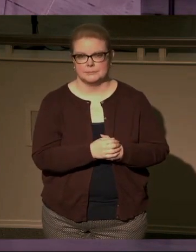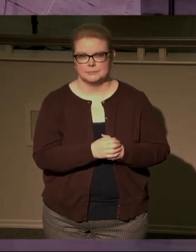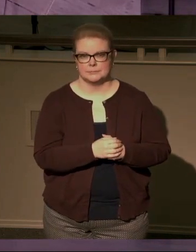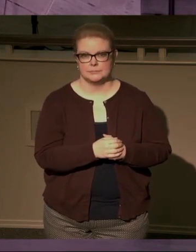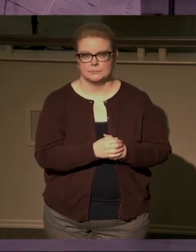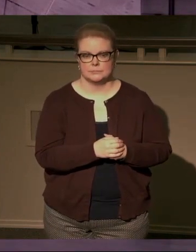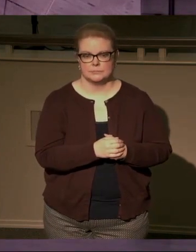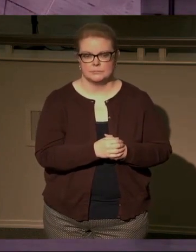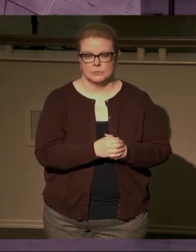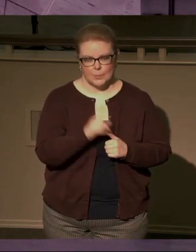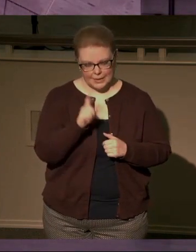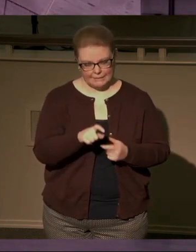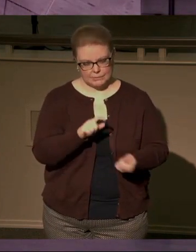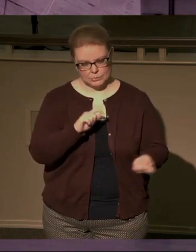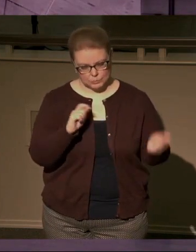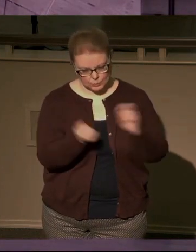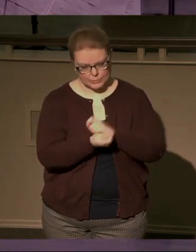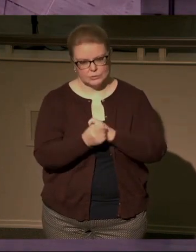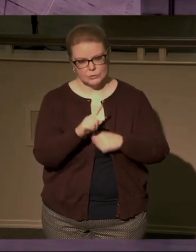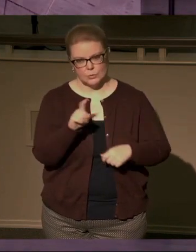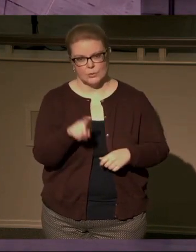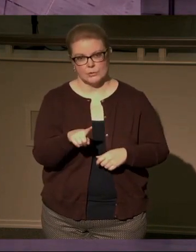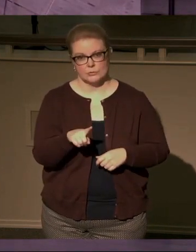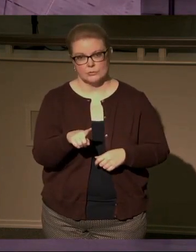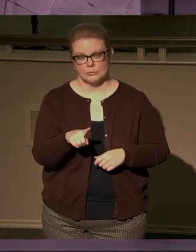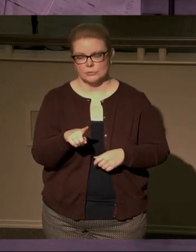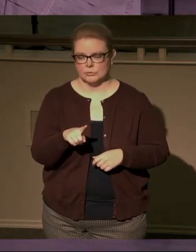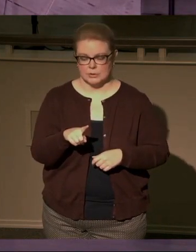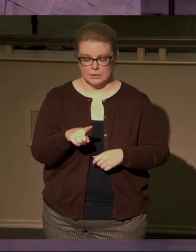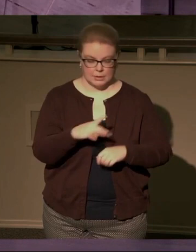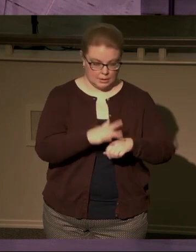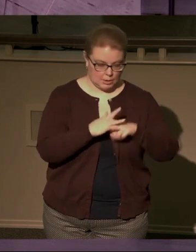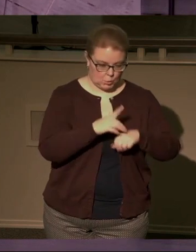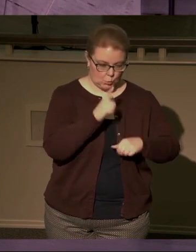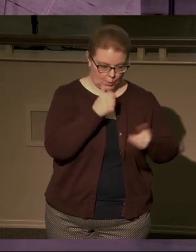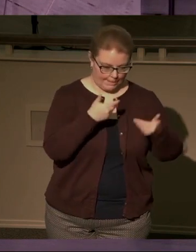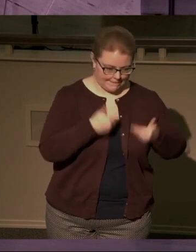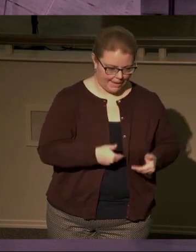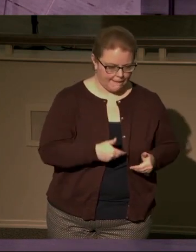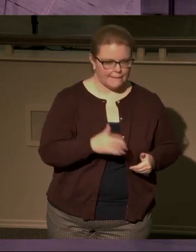So we got to switch the question to, Lord, who are you?